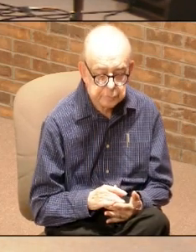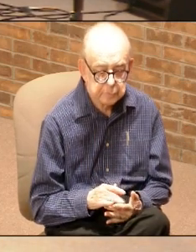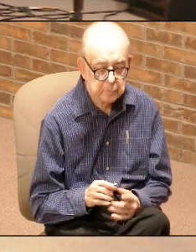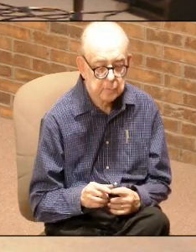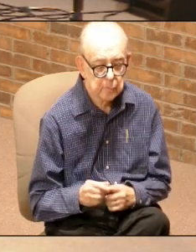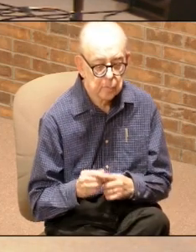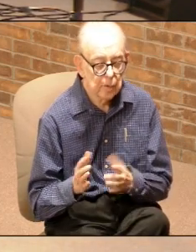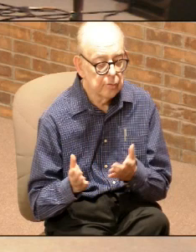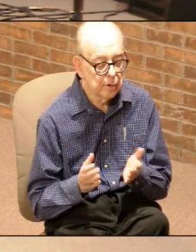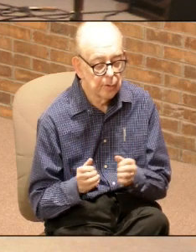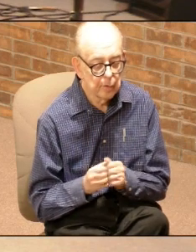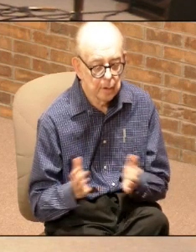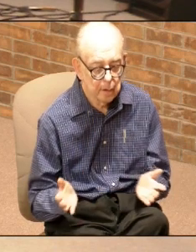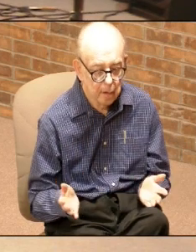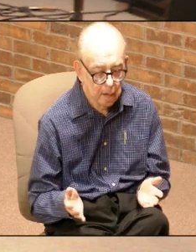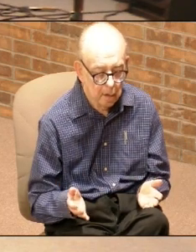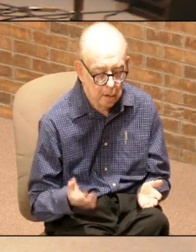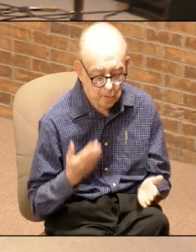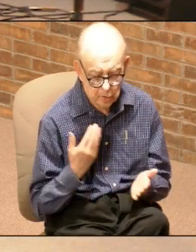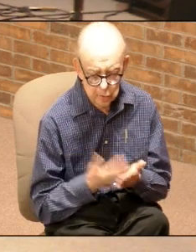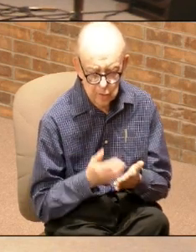Serve with a what?